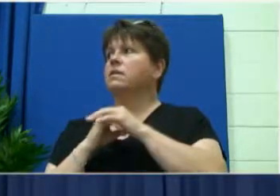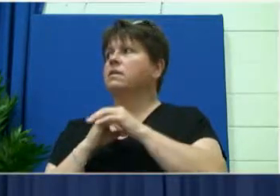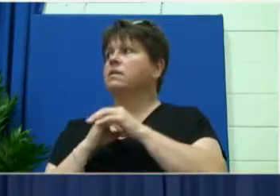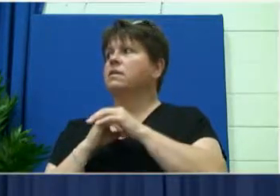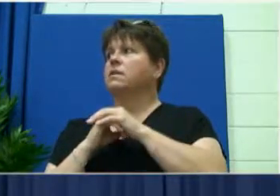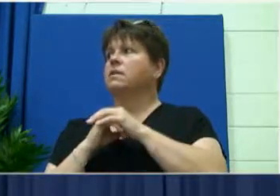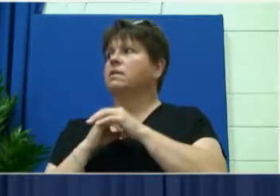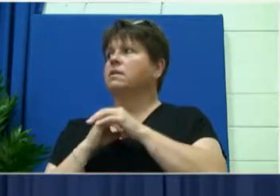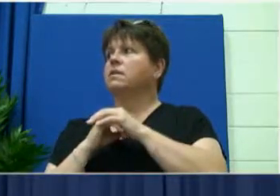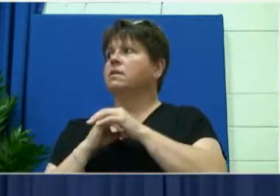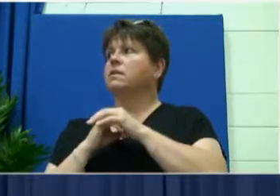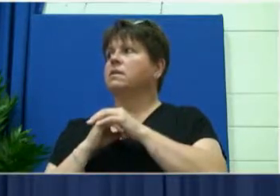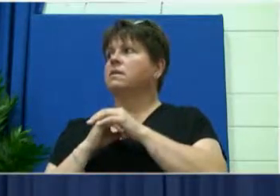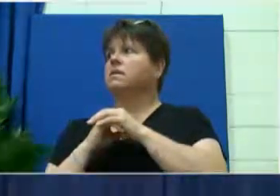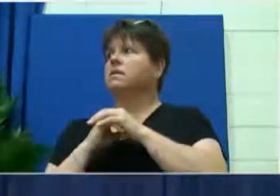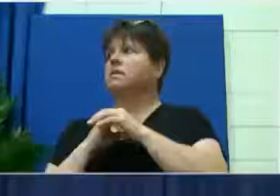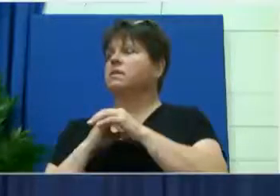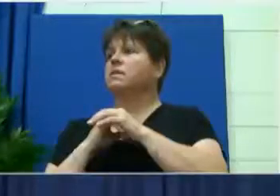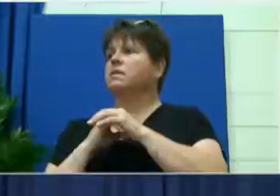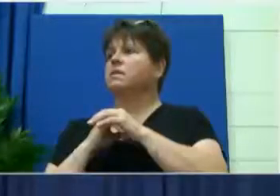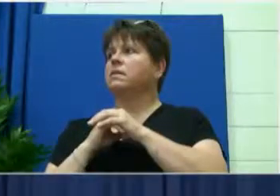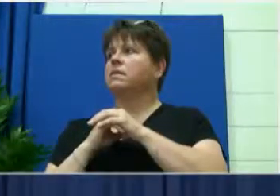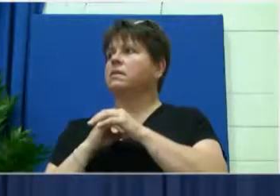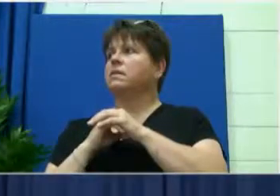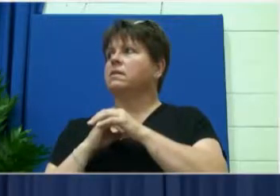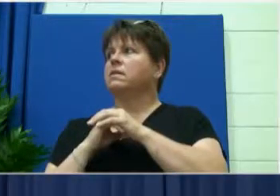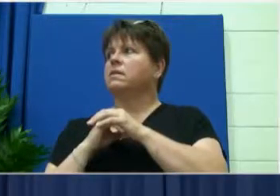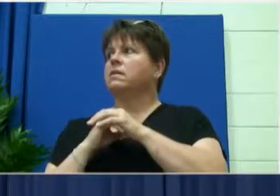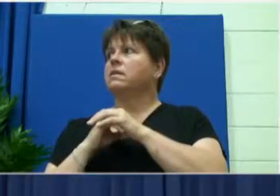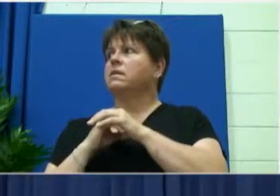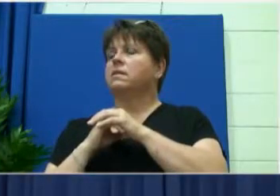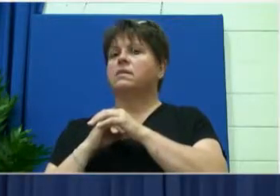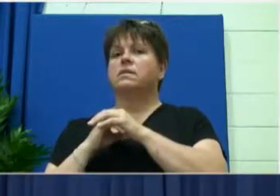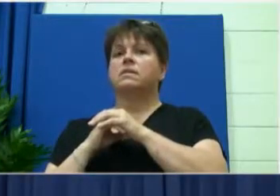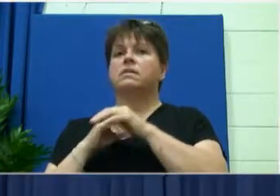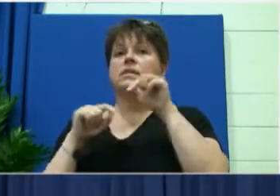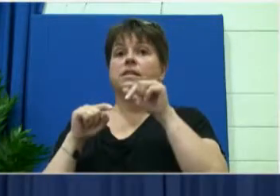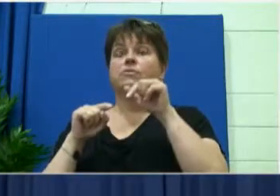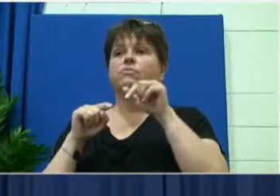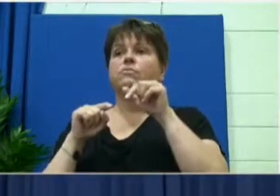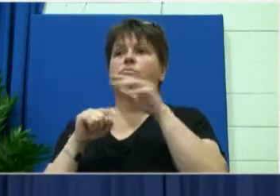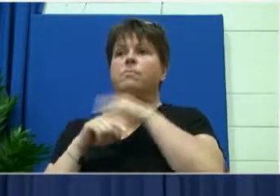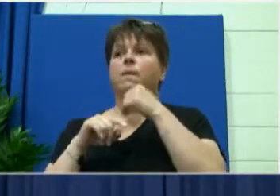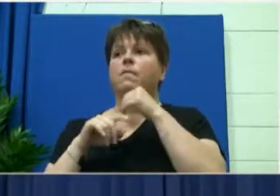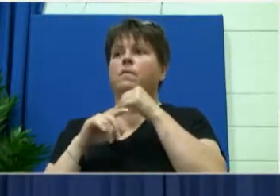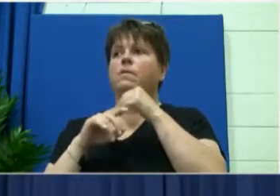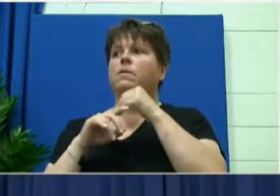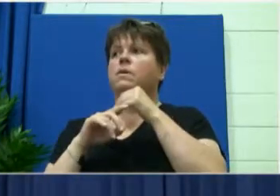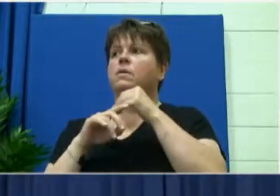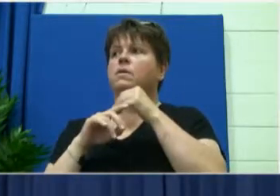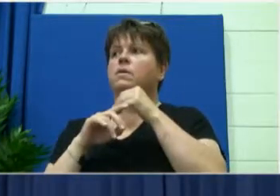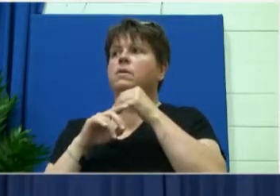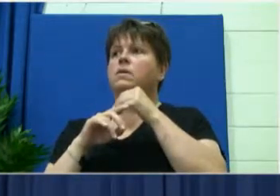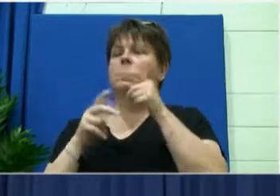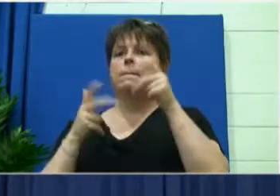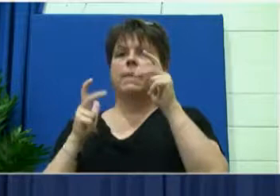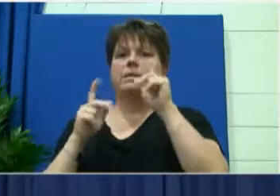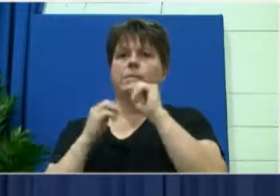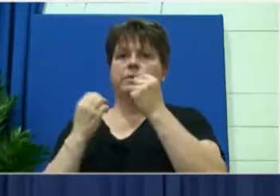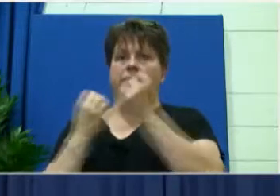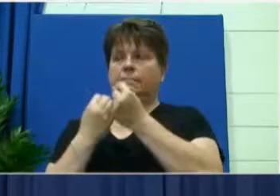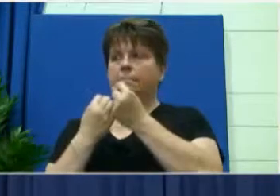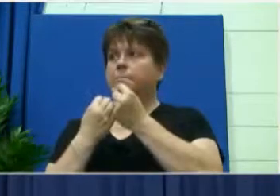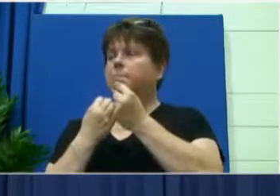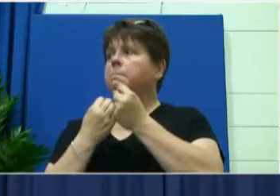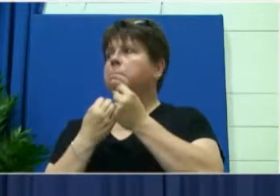of Southland High School in Adams, Minnesota. At Kaskaskia College, she was a member of the Blue Angels basketball